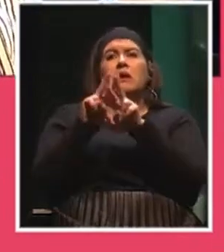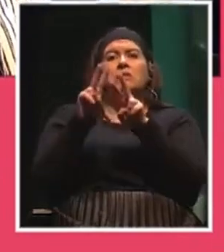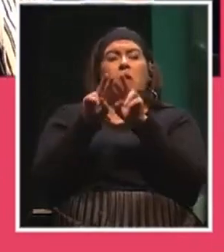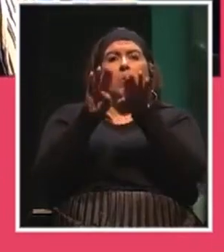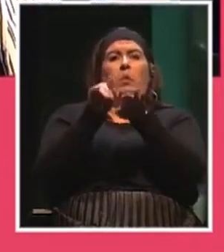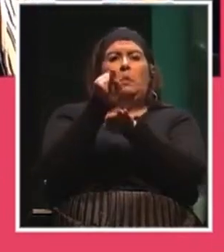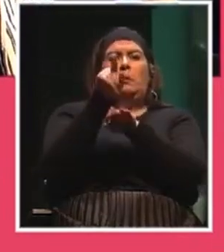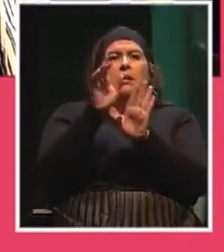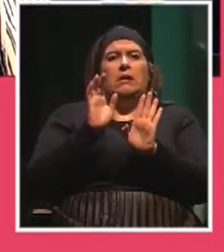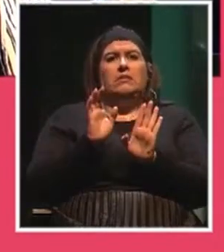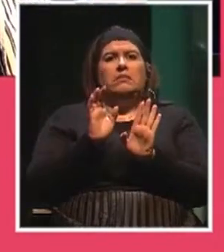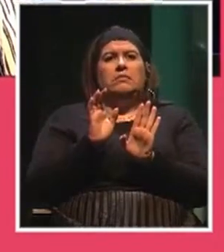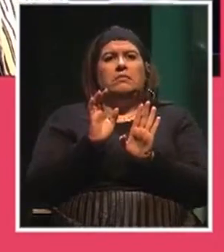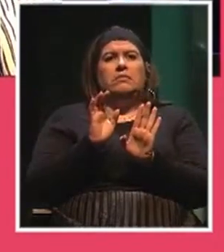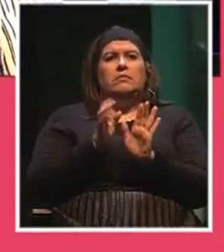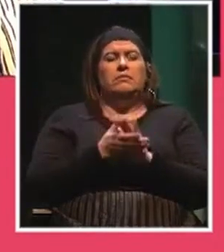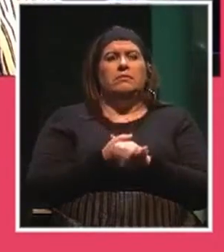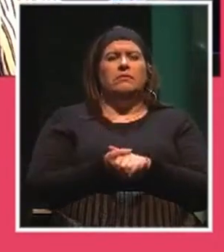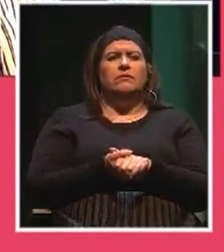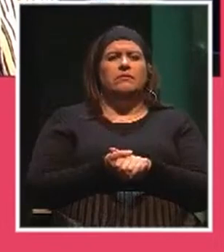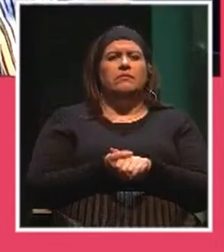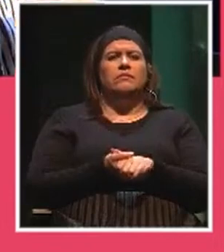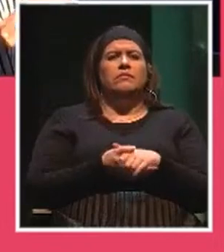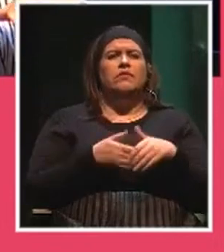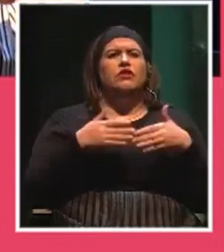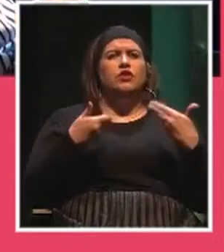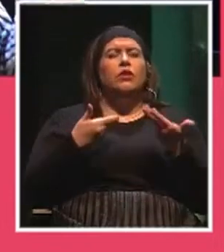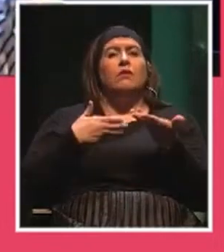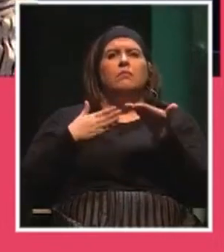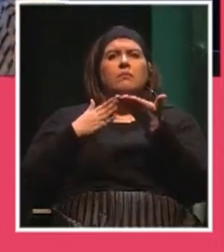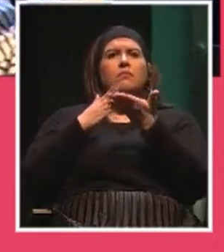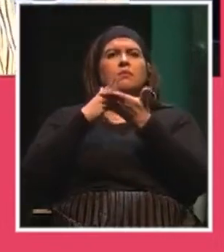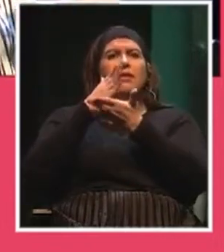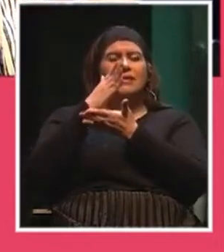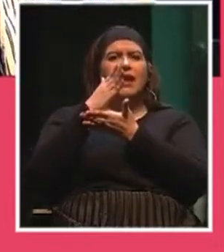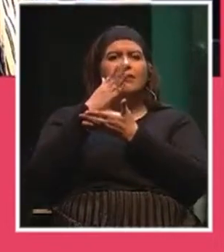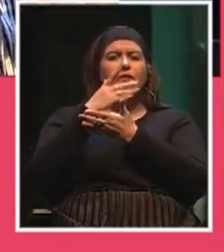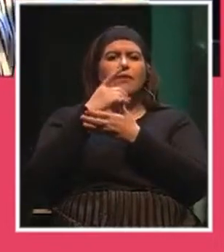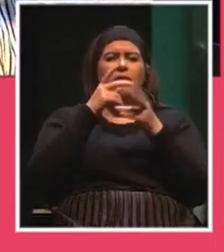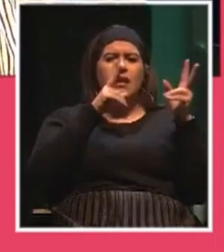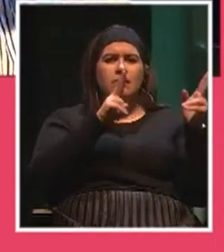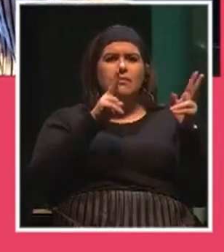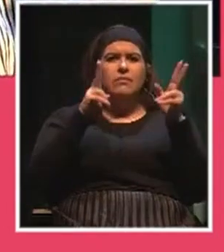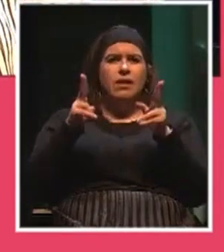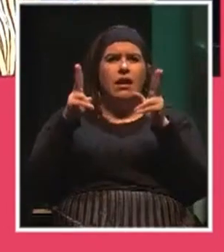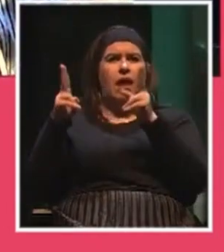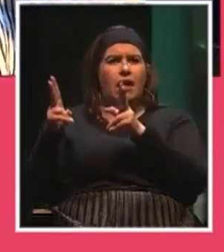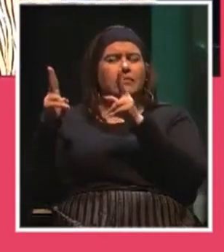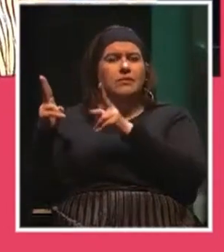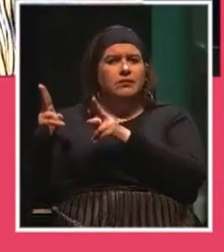say, okay, I'm starting at this point in the series. And from that point, it wouldn't load